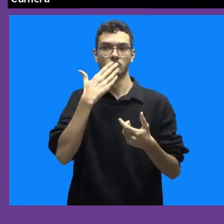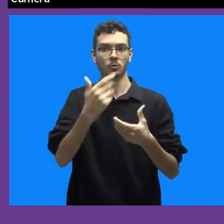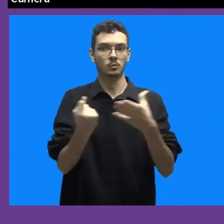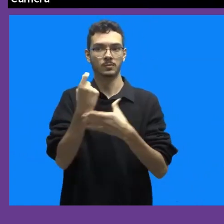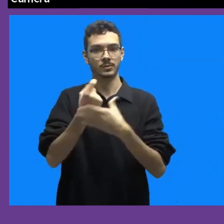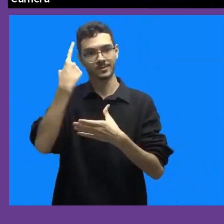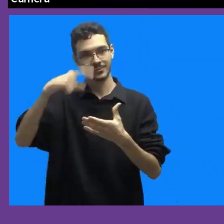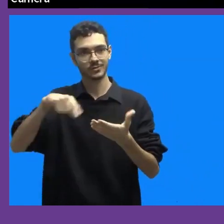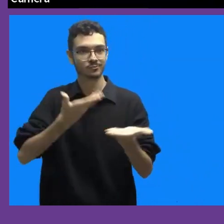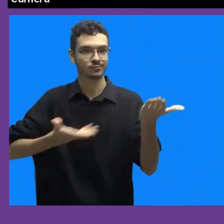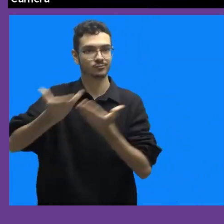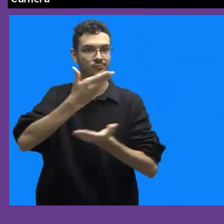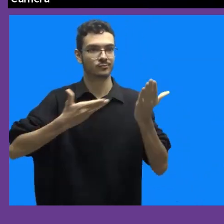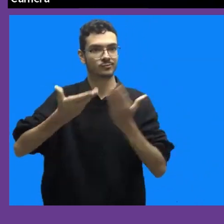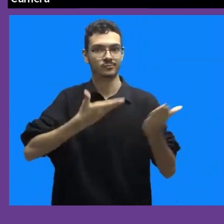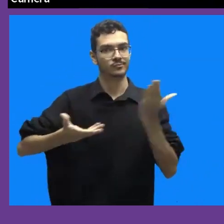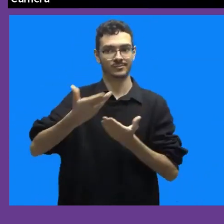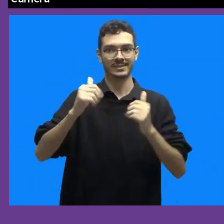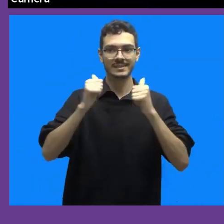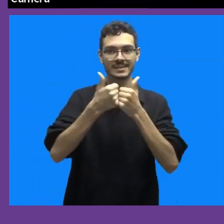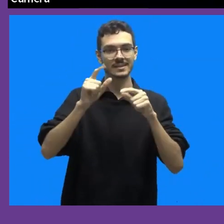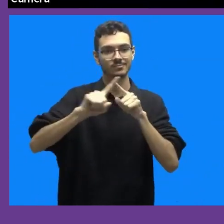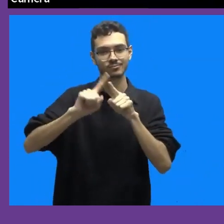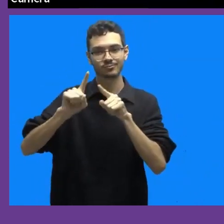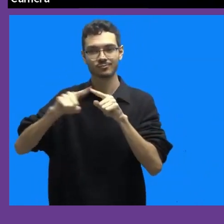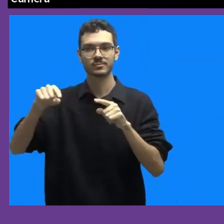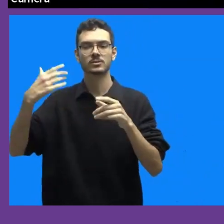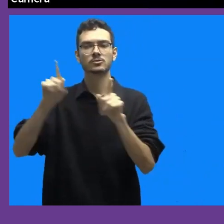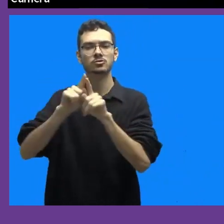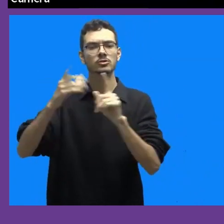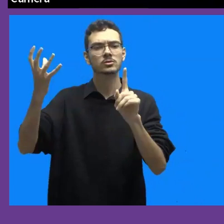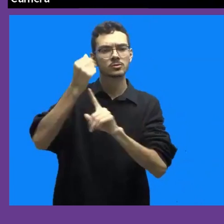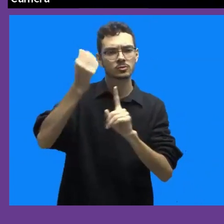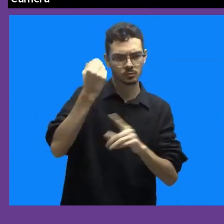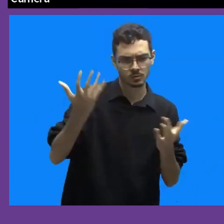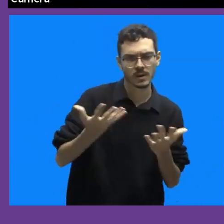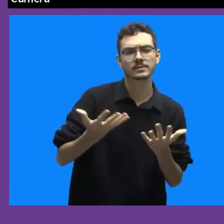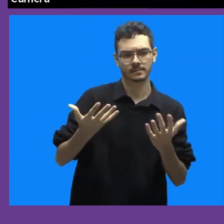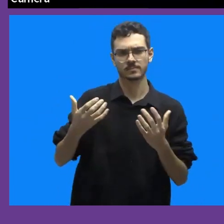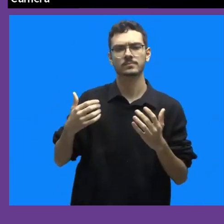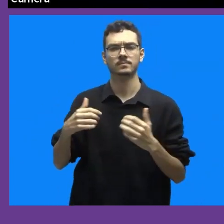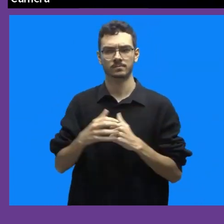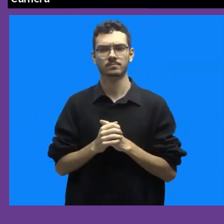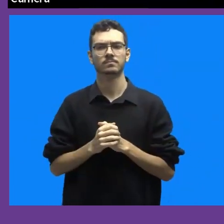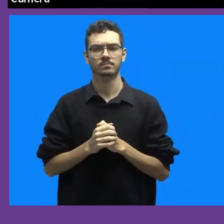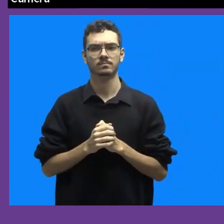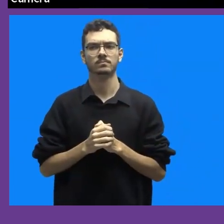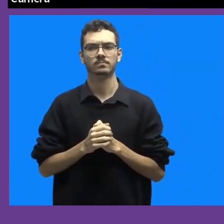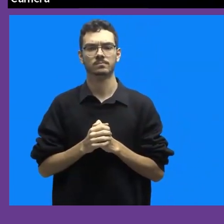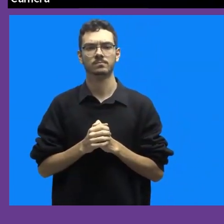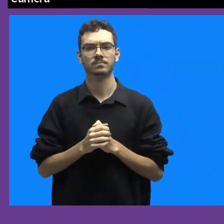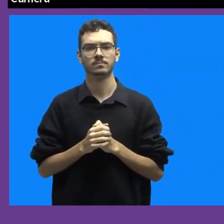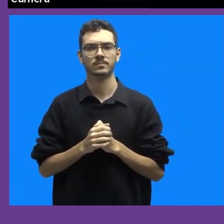initiatives. Whether you're just starting on a project or looking to enhance existing strategies, this session is